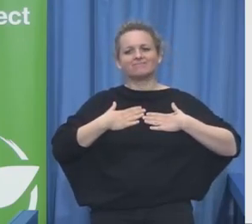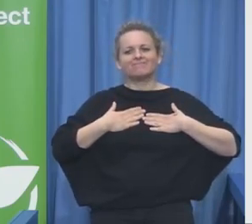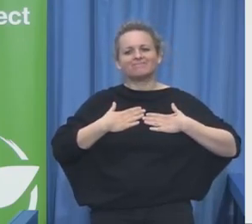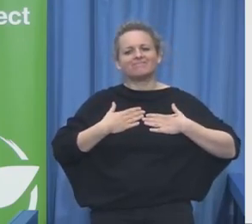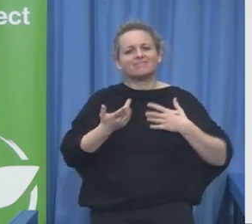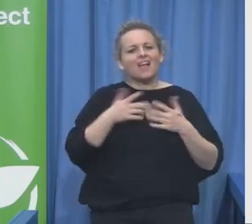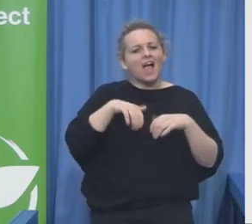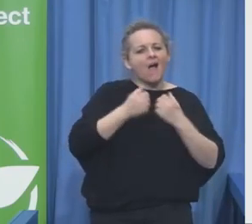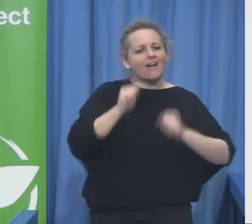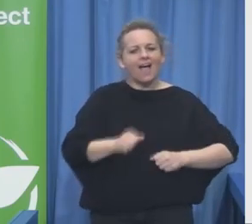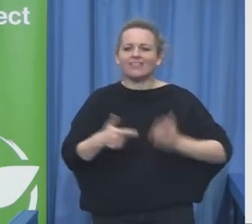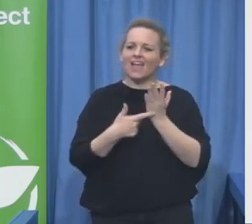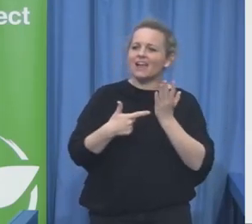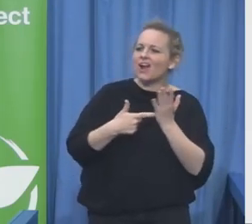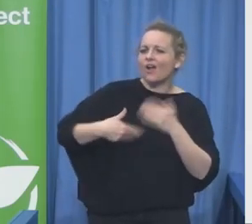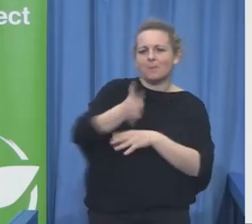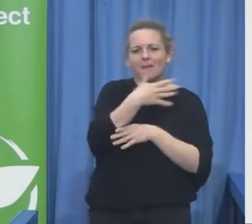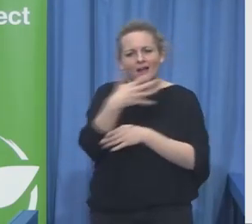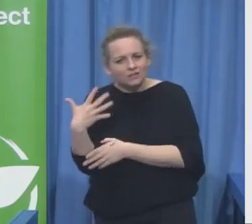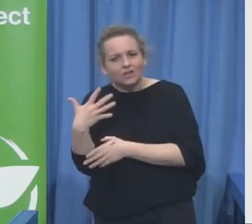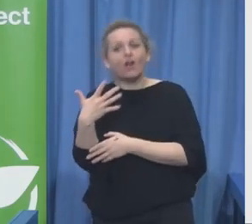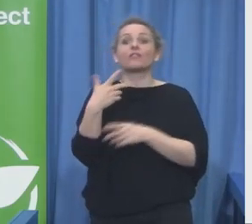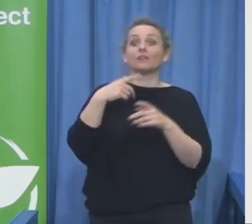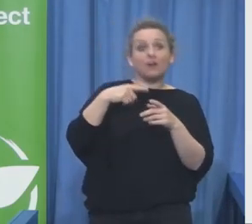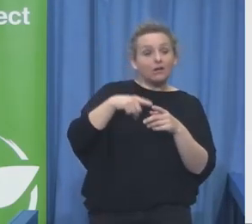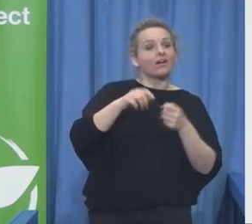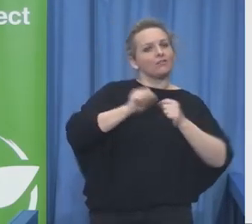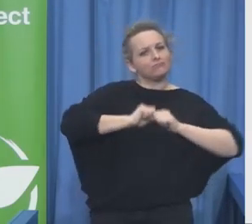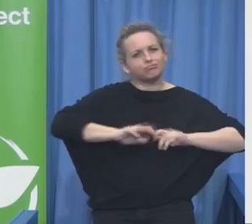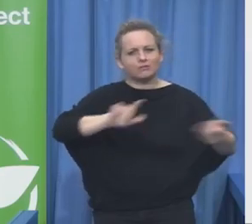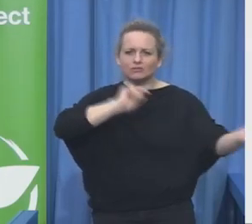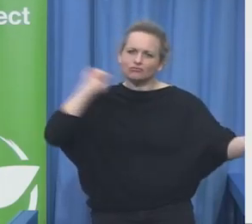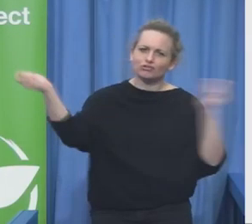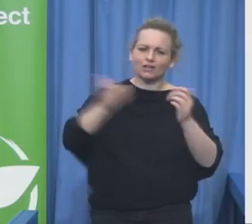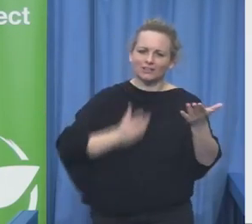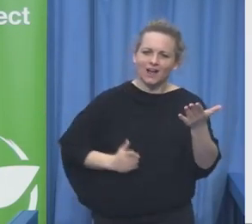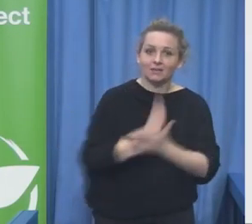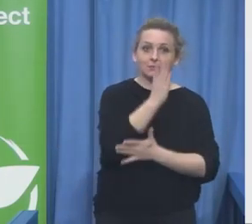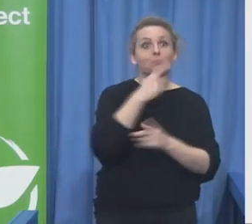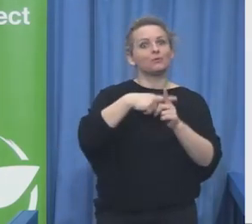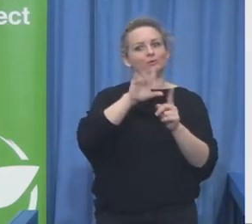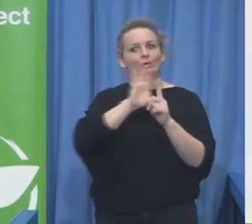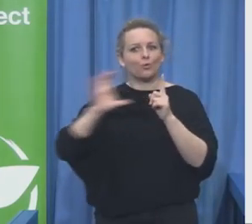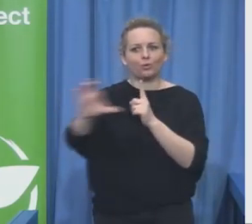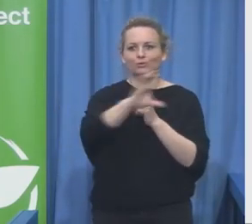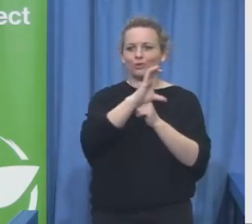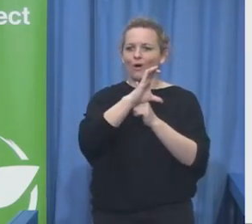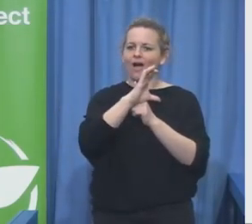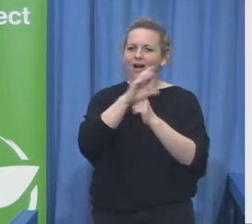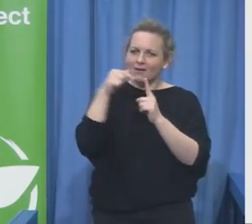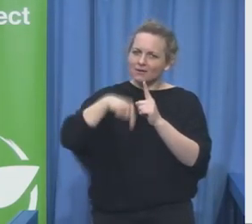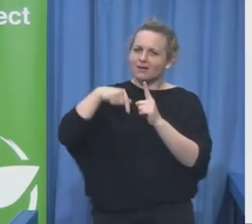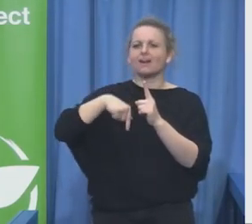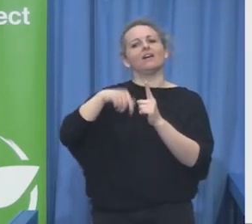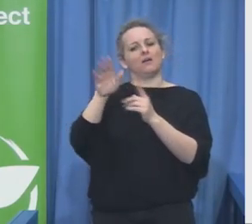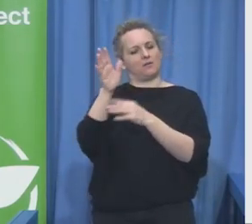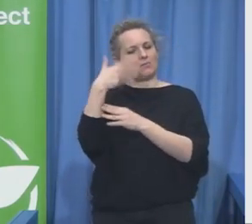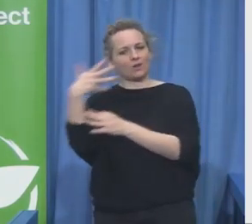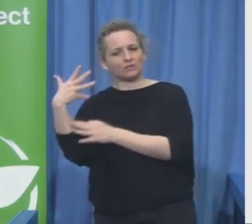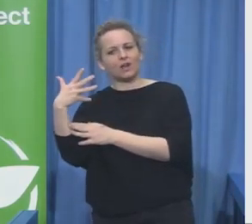culture and make the change in Microsoft that is required to allow us to recruit, employ, and retain people with